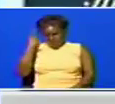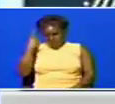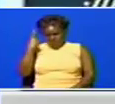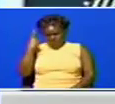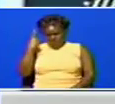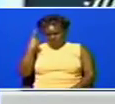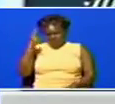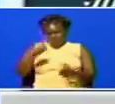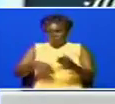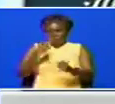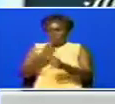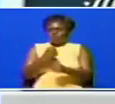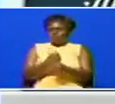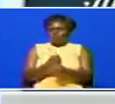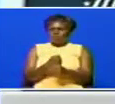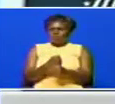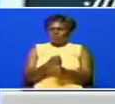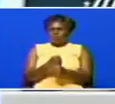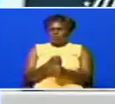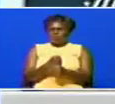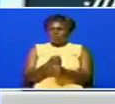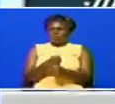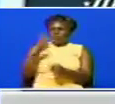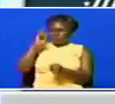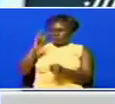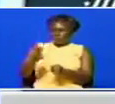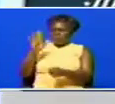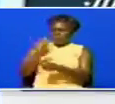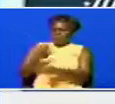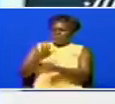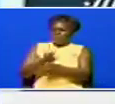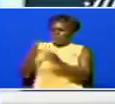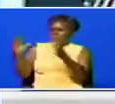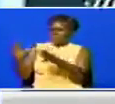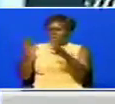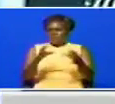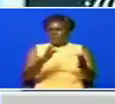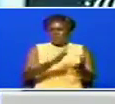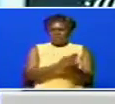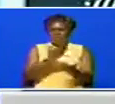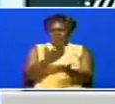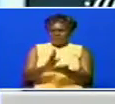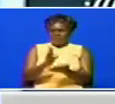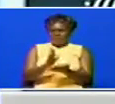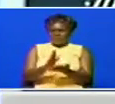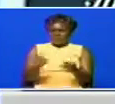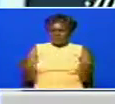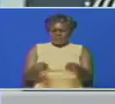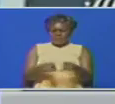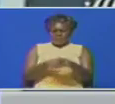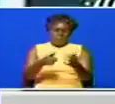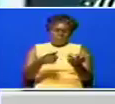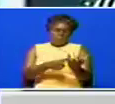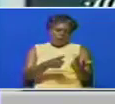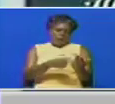constituted a valid ballot. We witnessed multiple parties sharing in the simultaneous counting